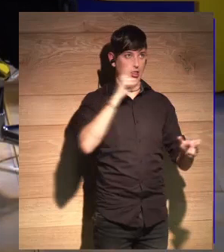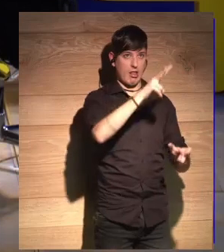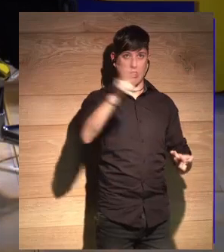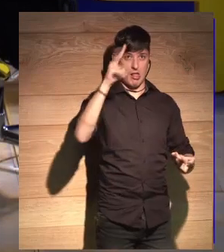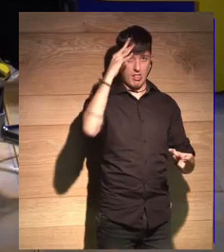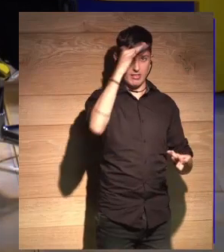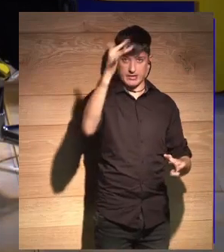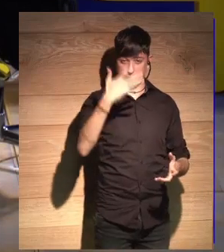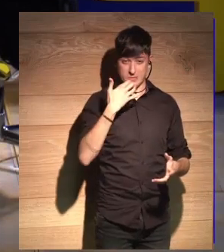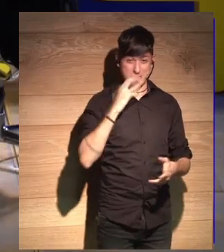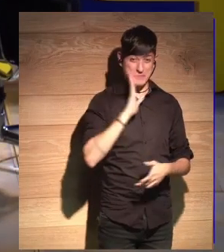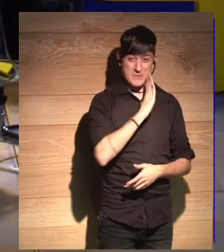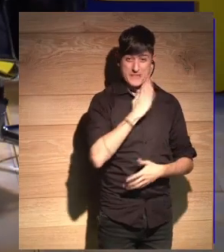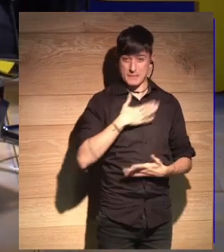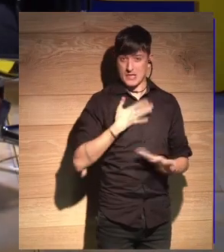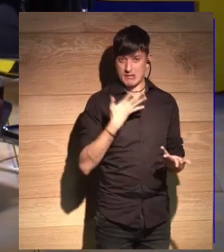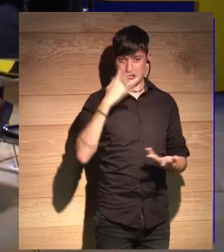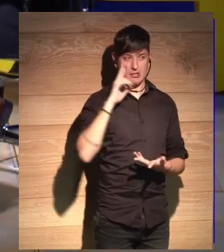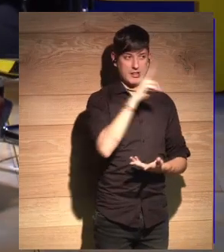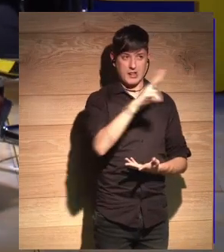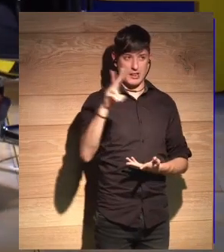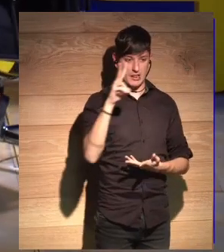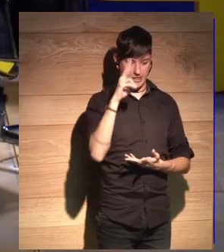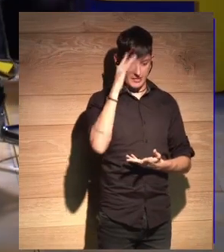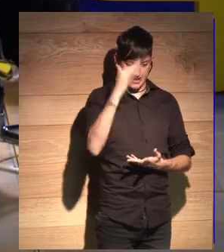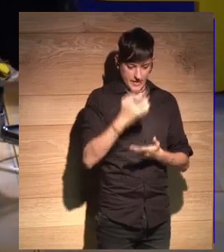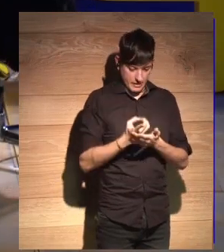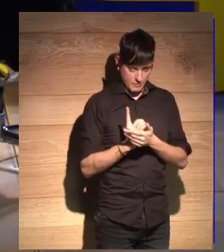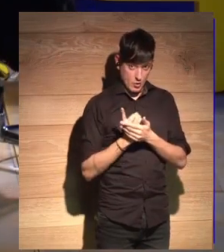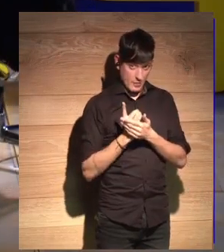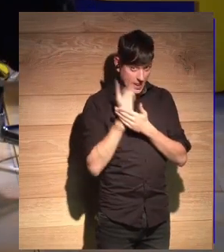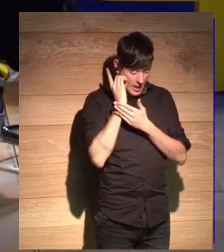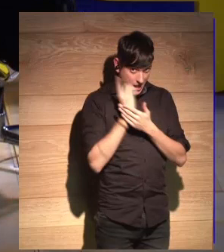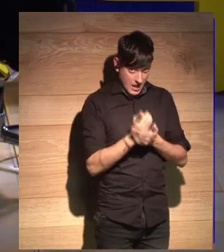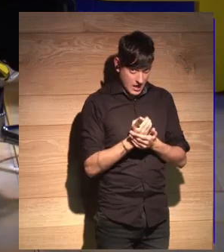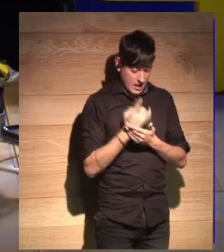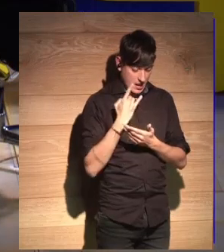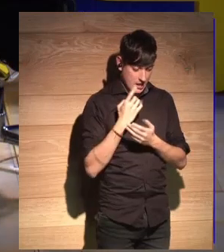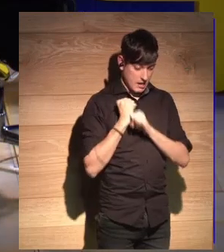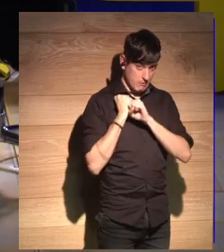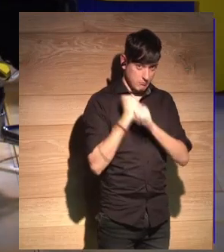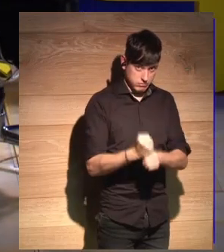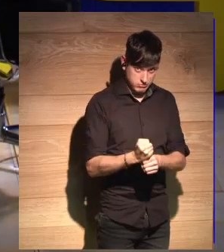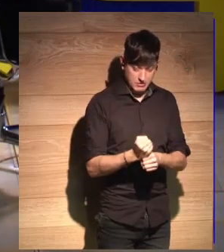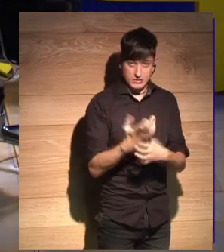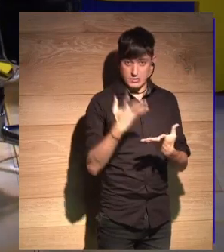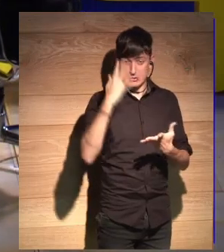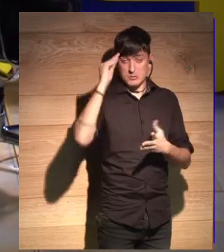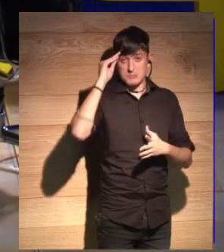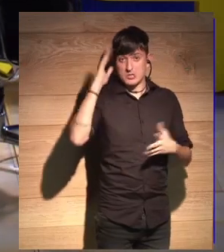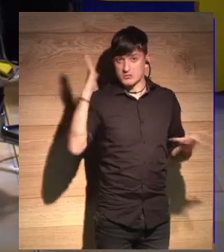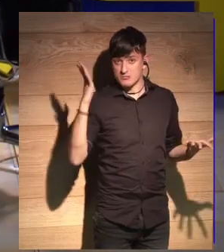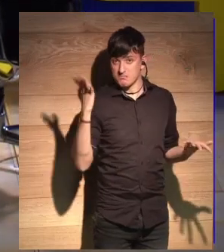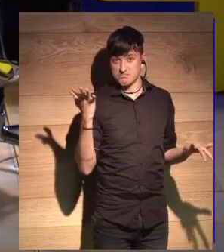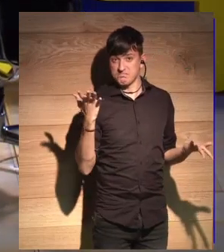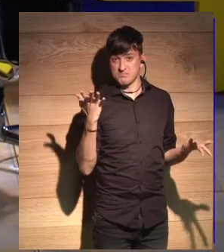very, very distracted now by the phone. And I realized that on a mass level is just, they revel in it because people are just